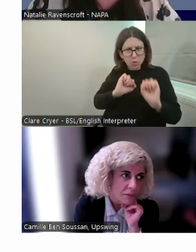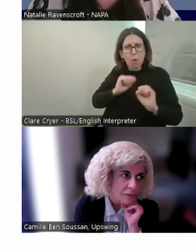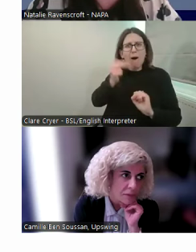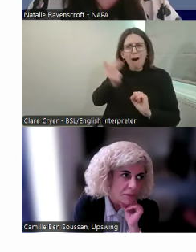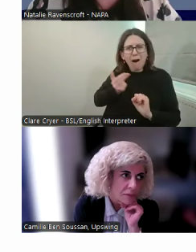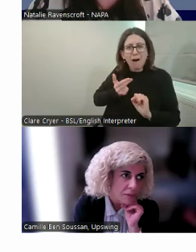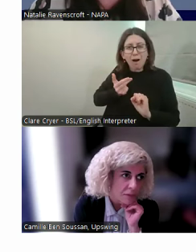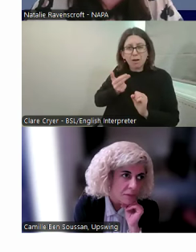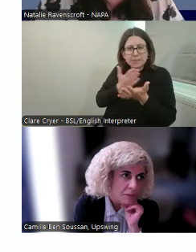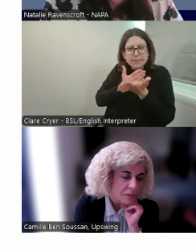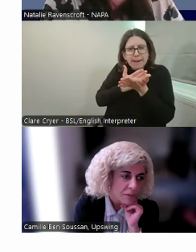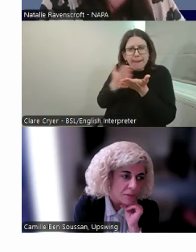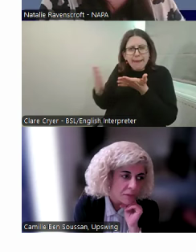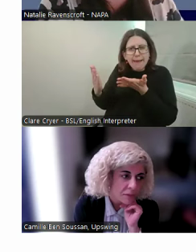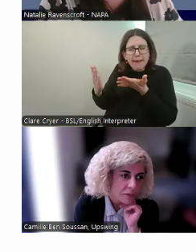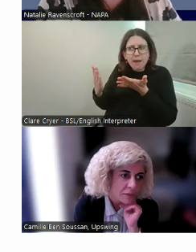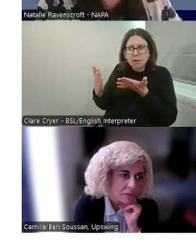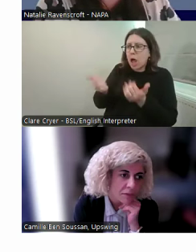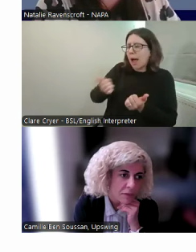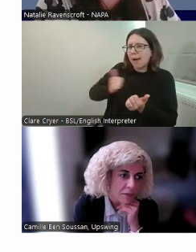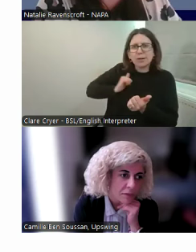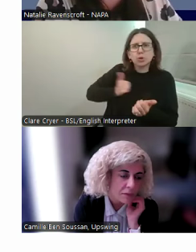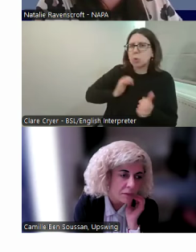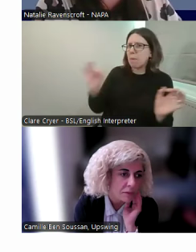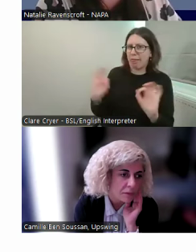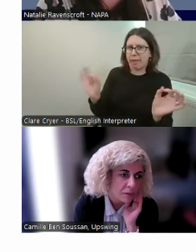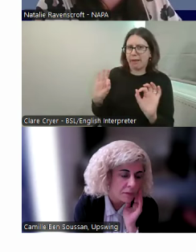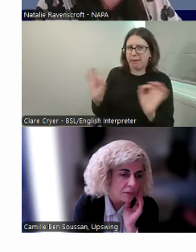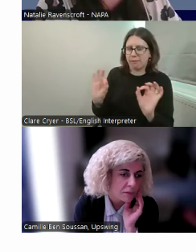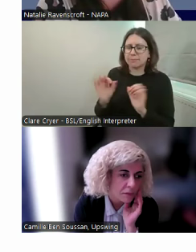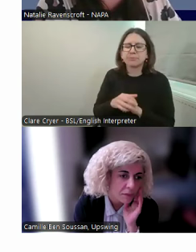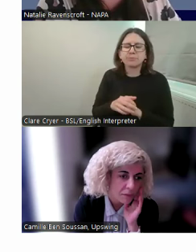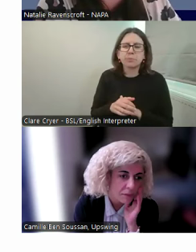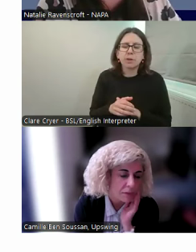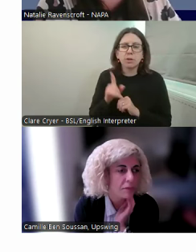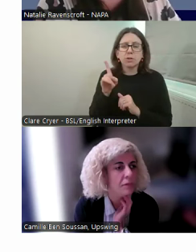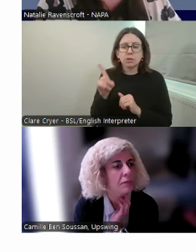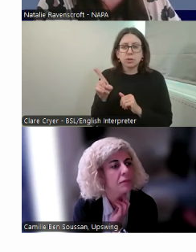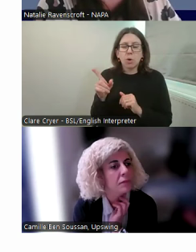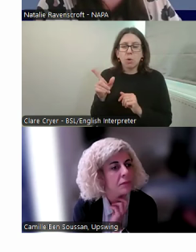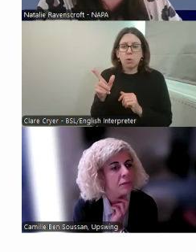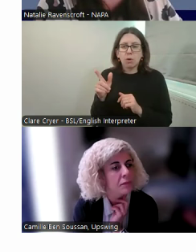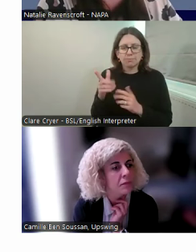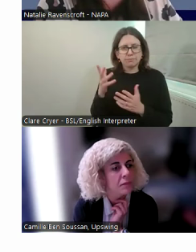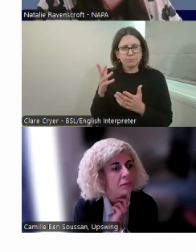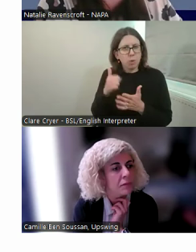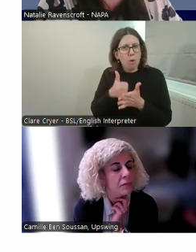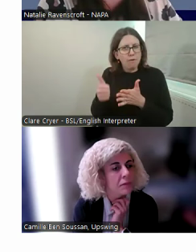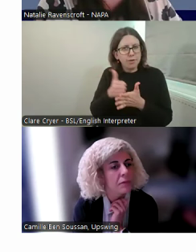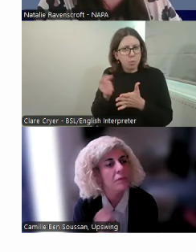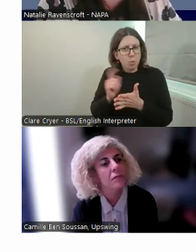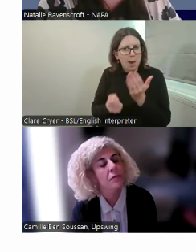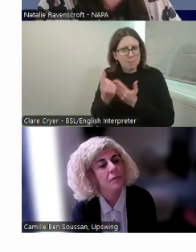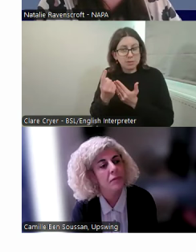really clear and can, without assumptions being made. So something that we often find in initial conversations is that a